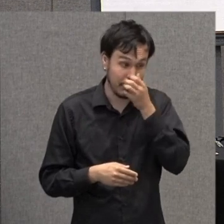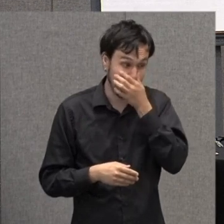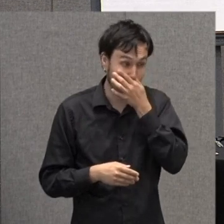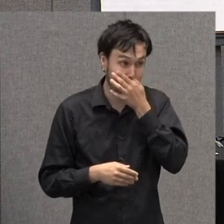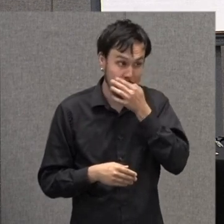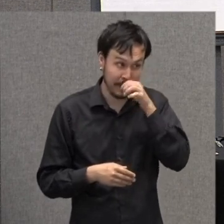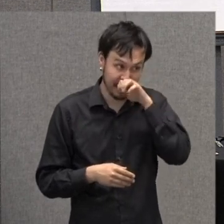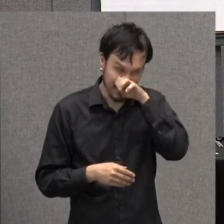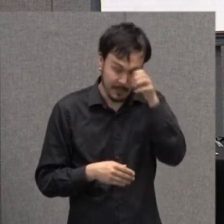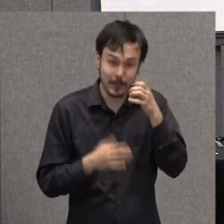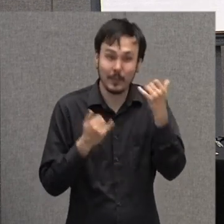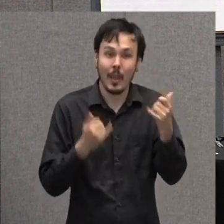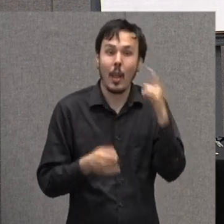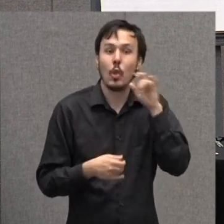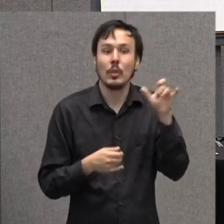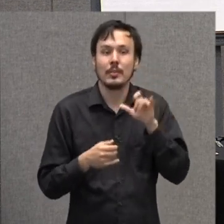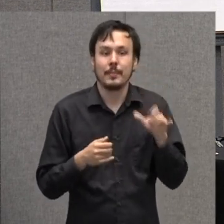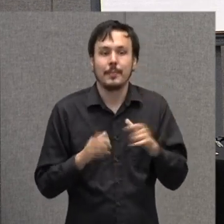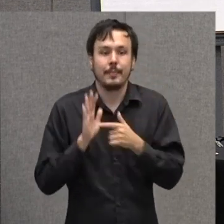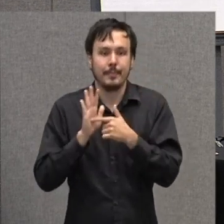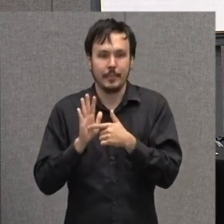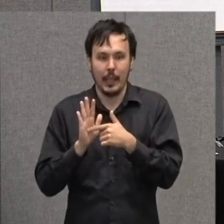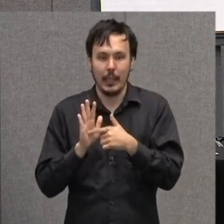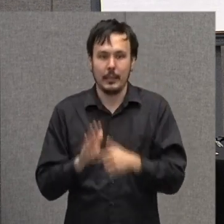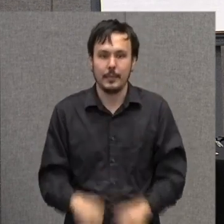So it kind of looks like this.